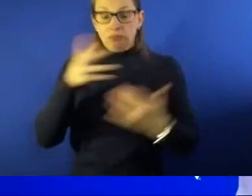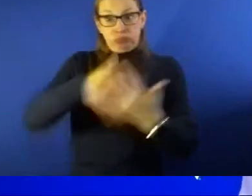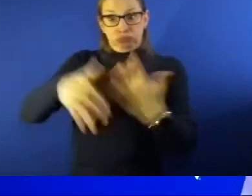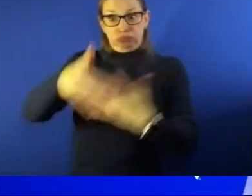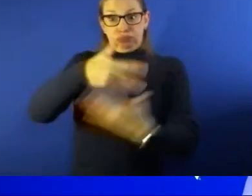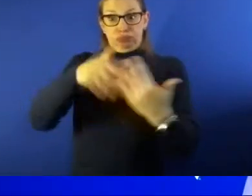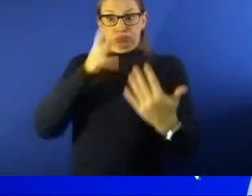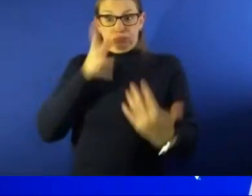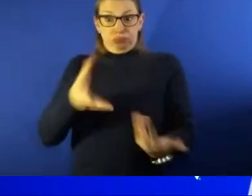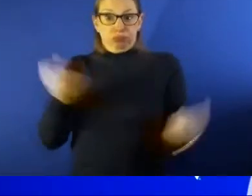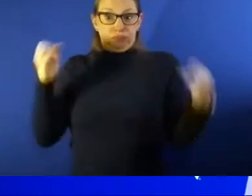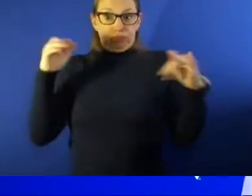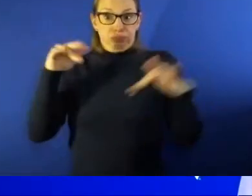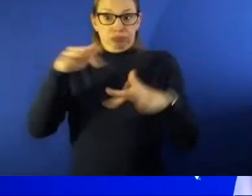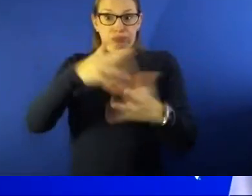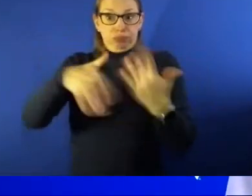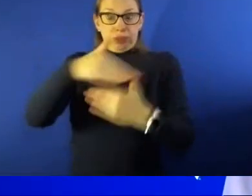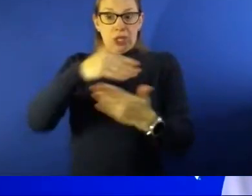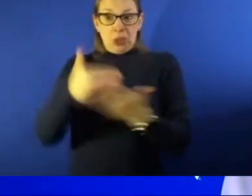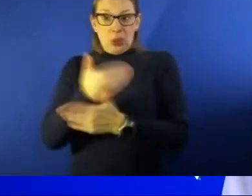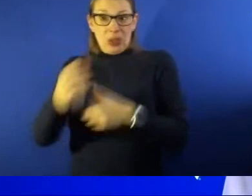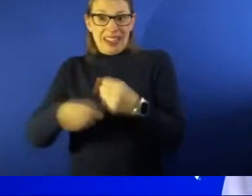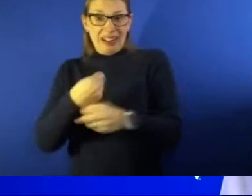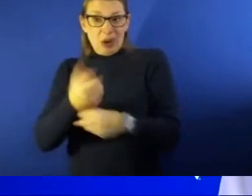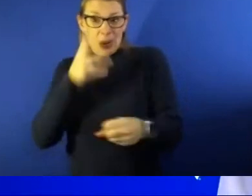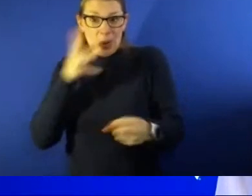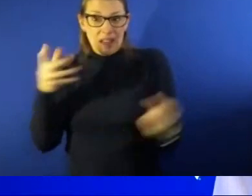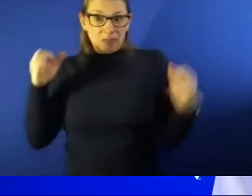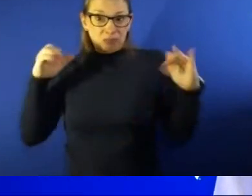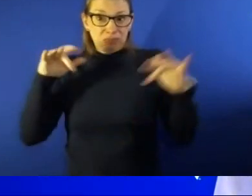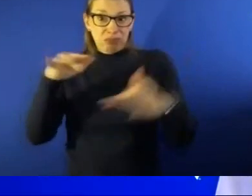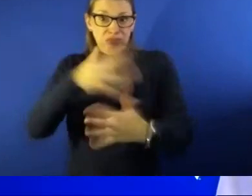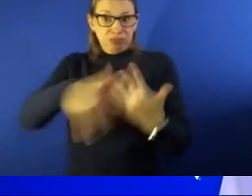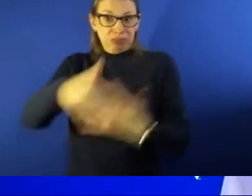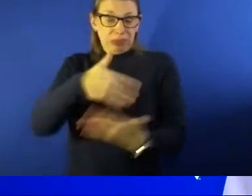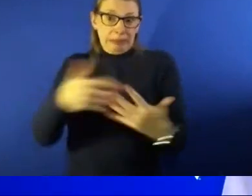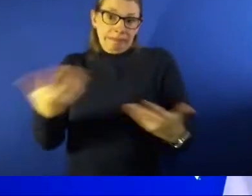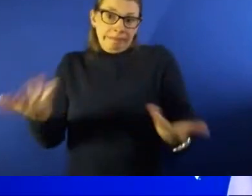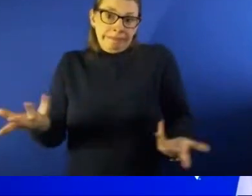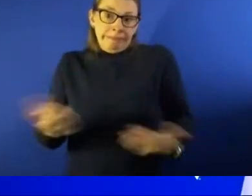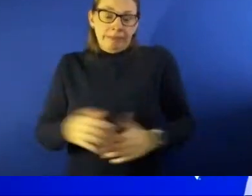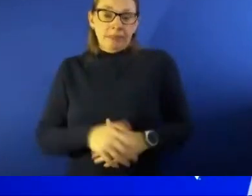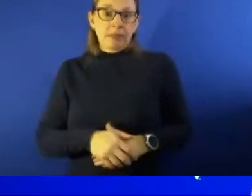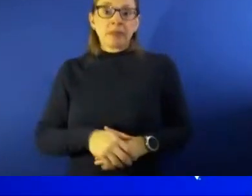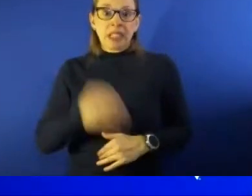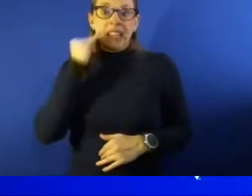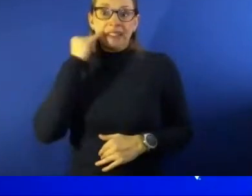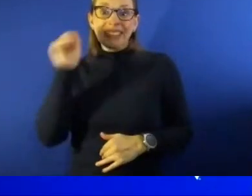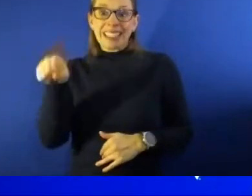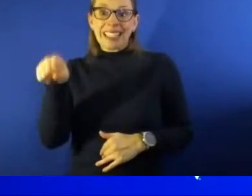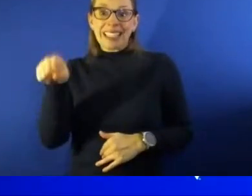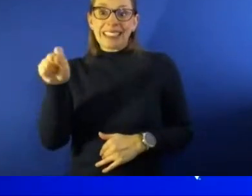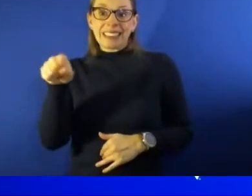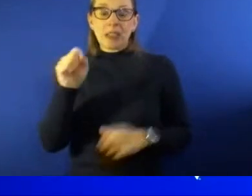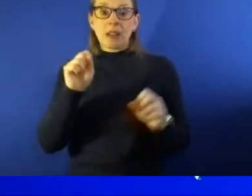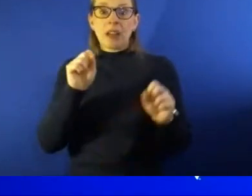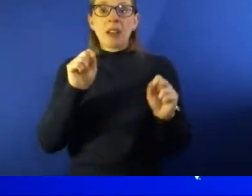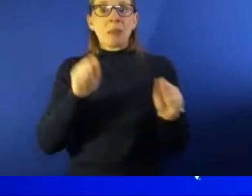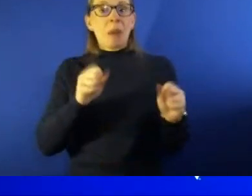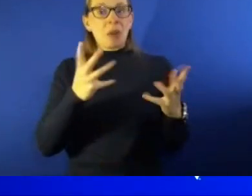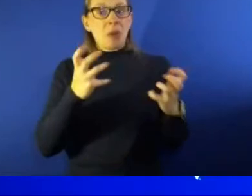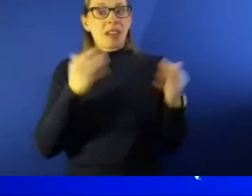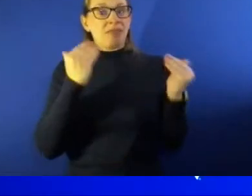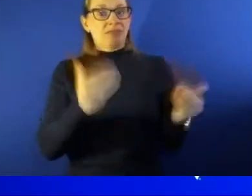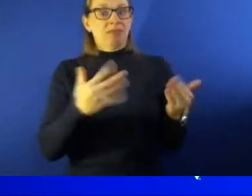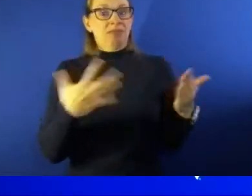How about the New Year and things of that nature as well? So if that is the case, then you probably want to go ahead and get vaccination as soon